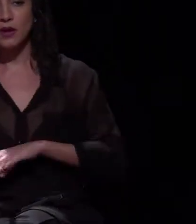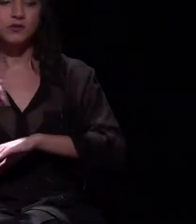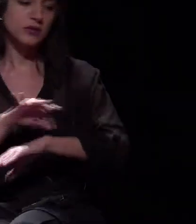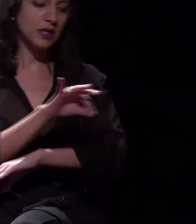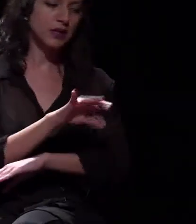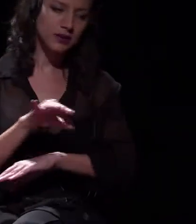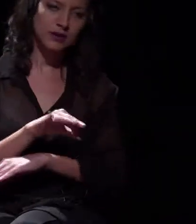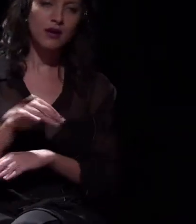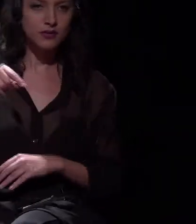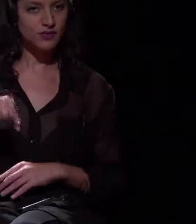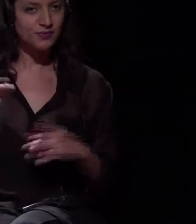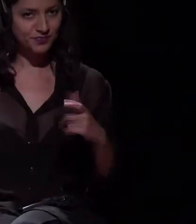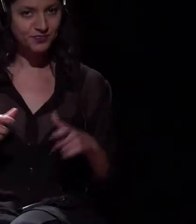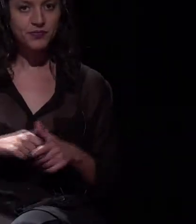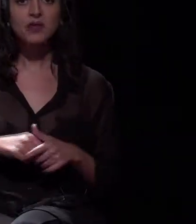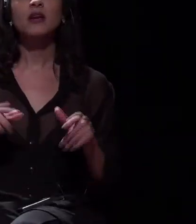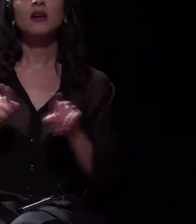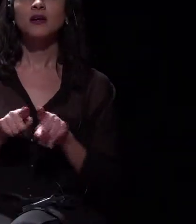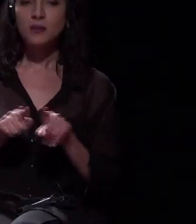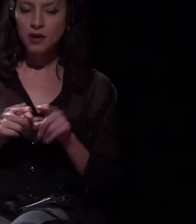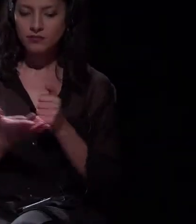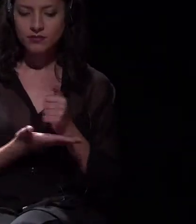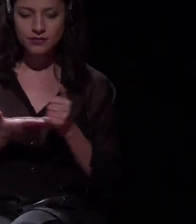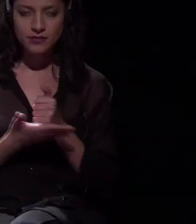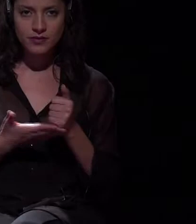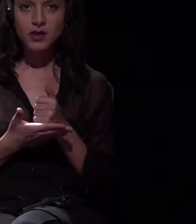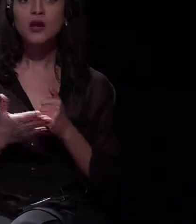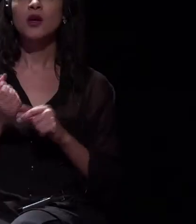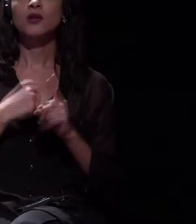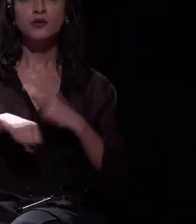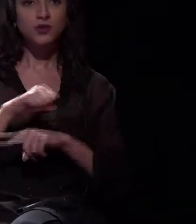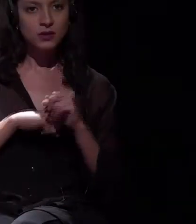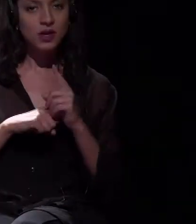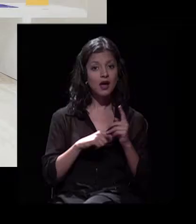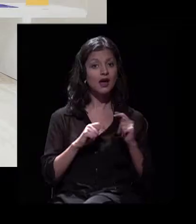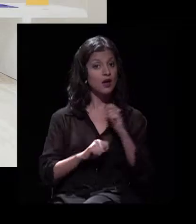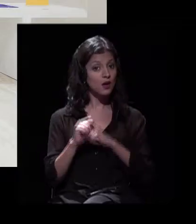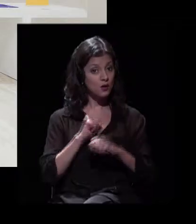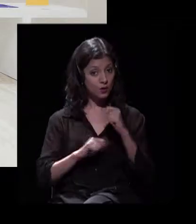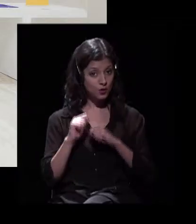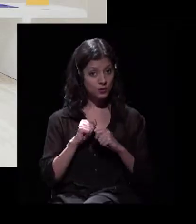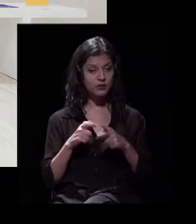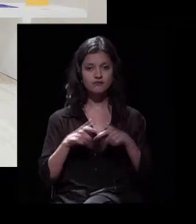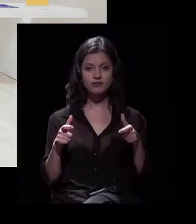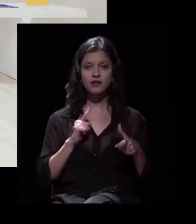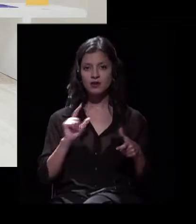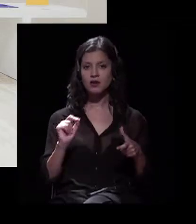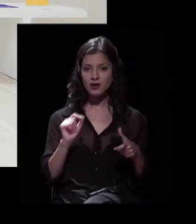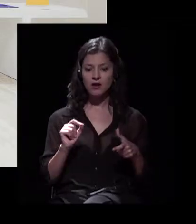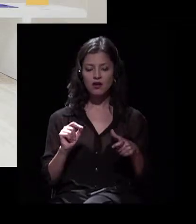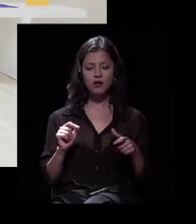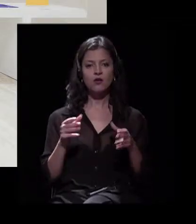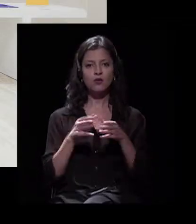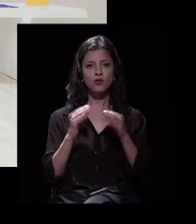most of the region were still dominated by a landowner class, remnants from the not-too-distant colonial past that persisted despite the